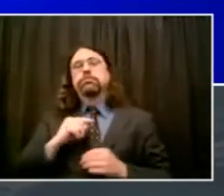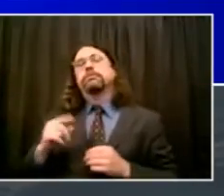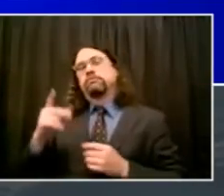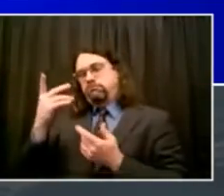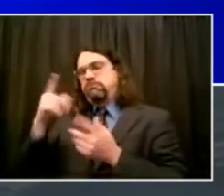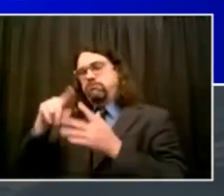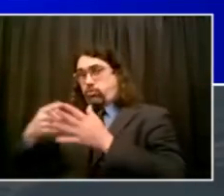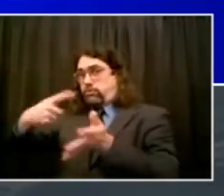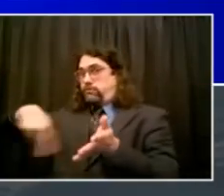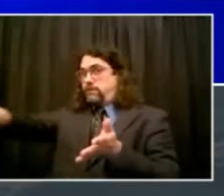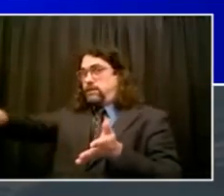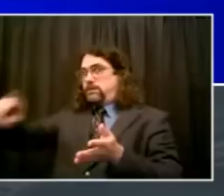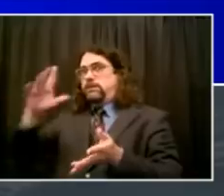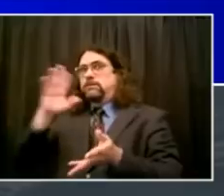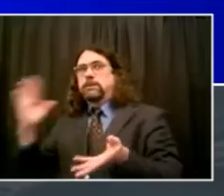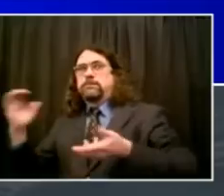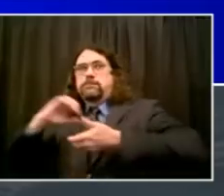of them.